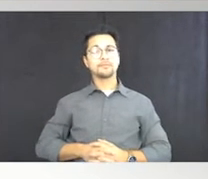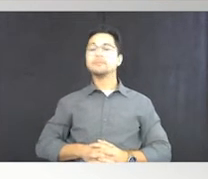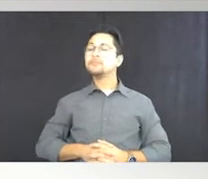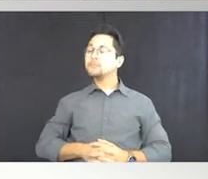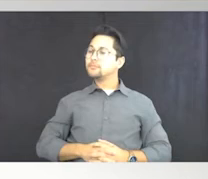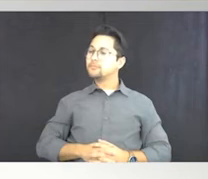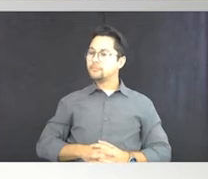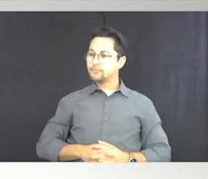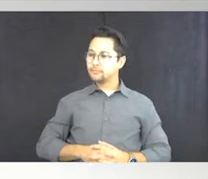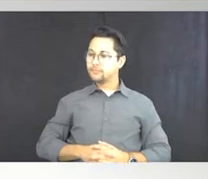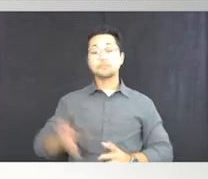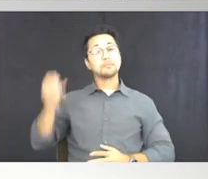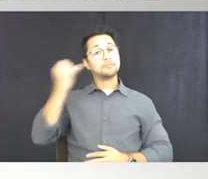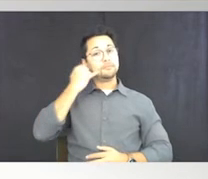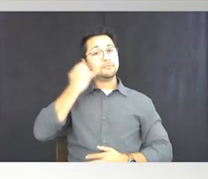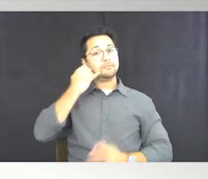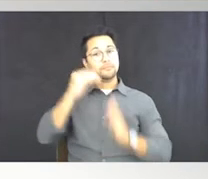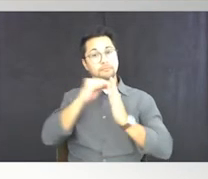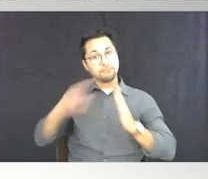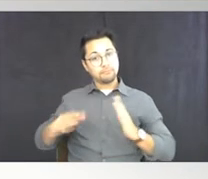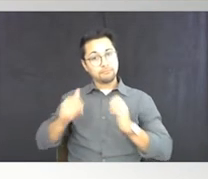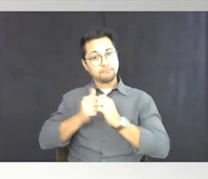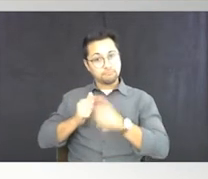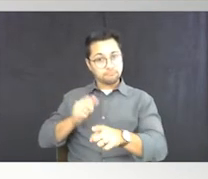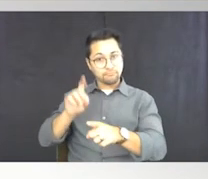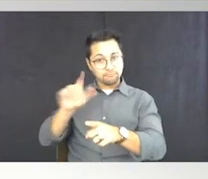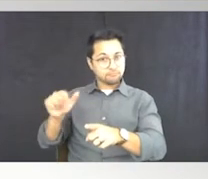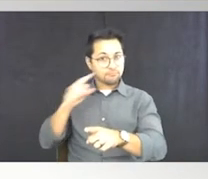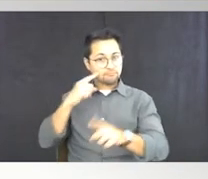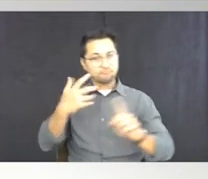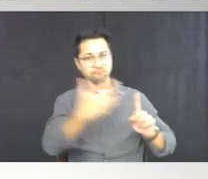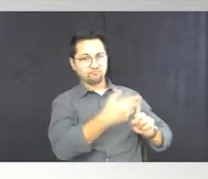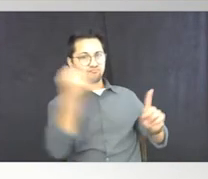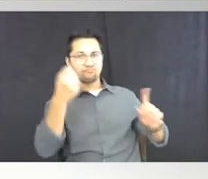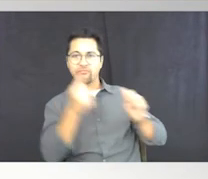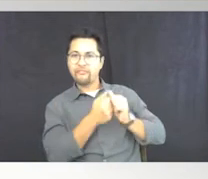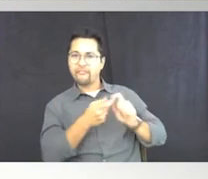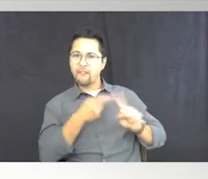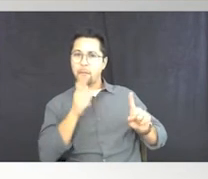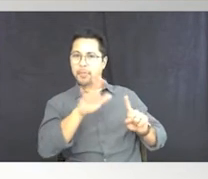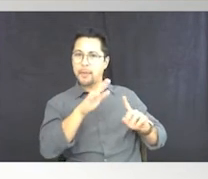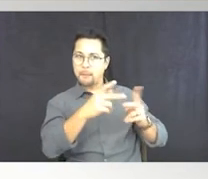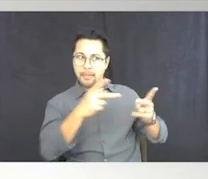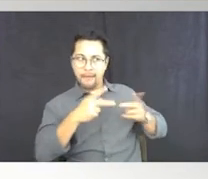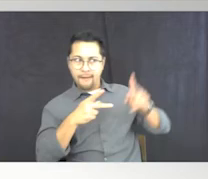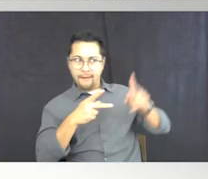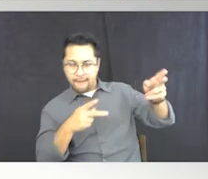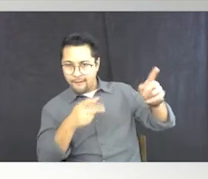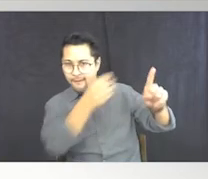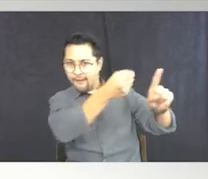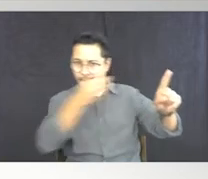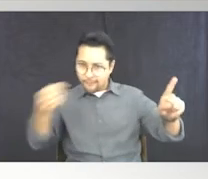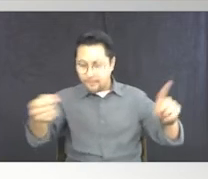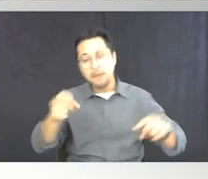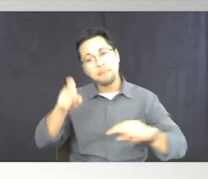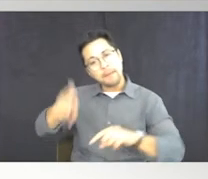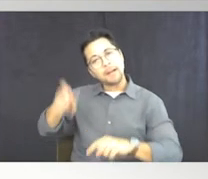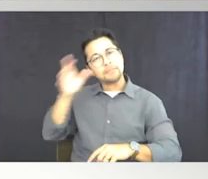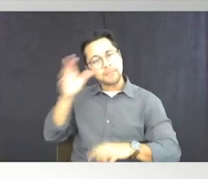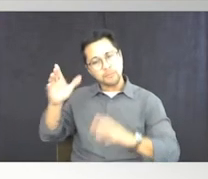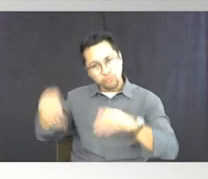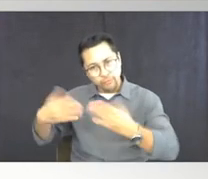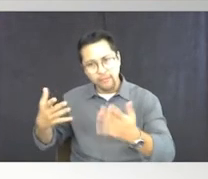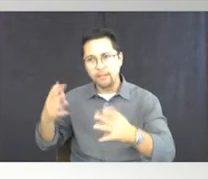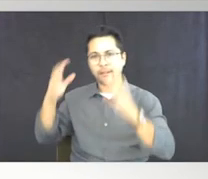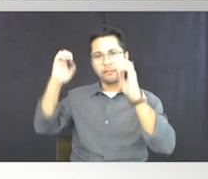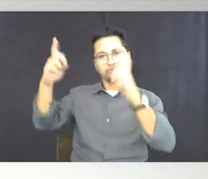So if a student with a disability is removed from their current placement, the student must be provided their educational services